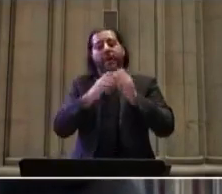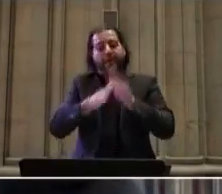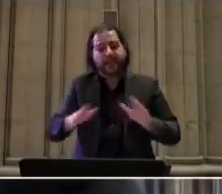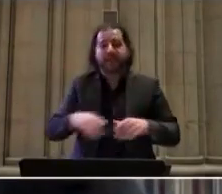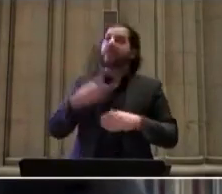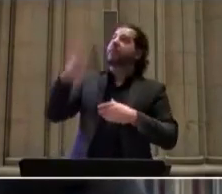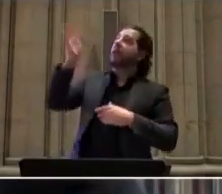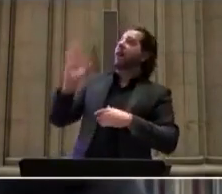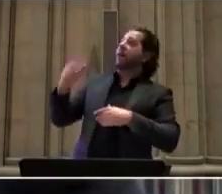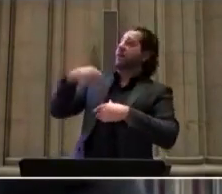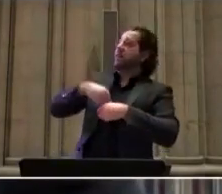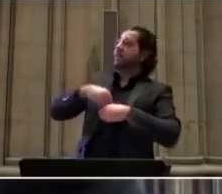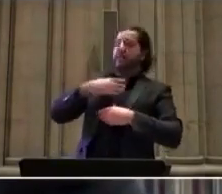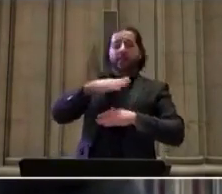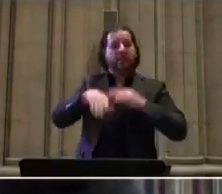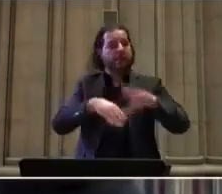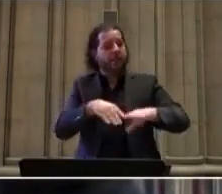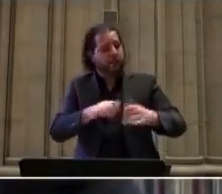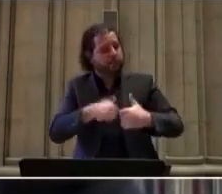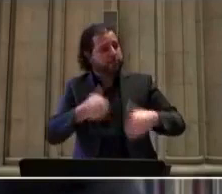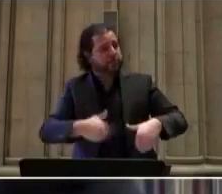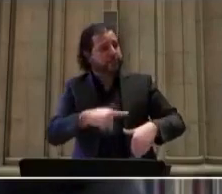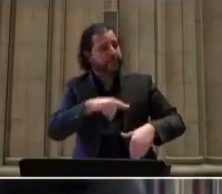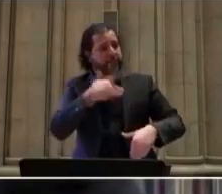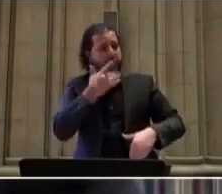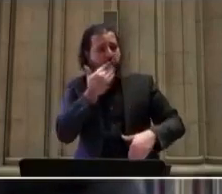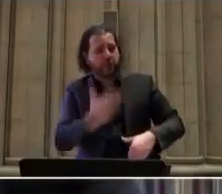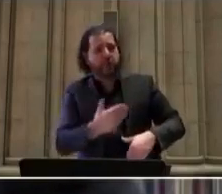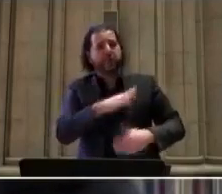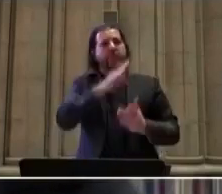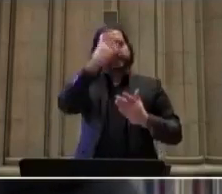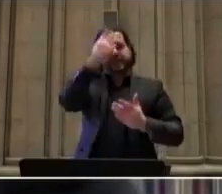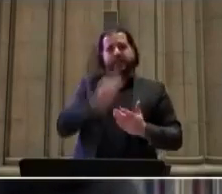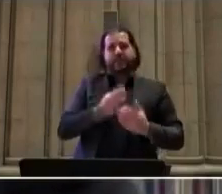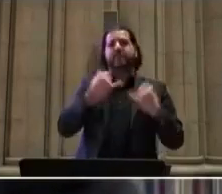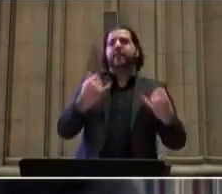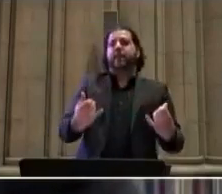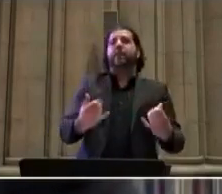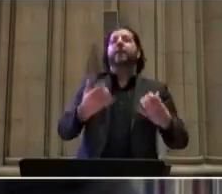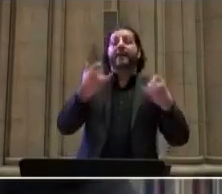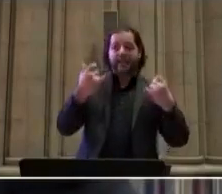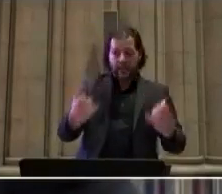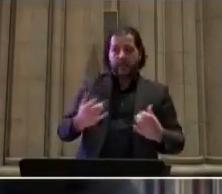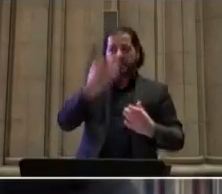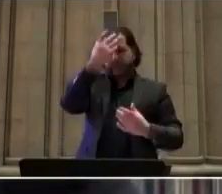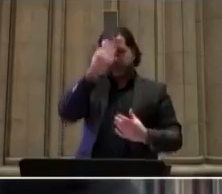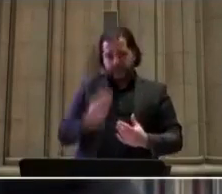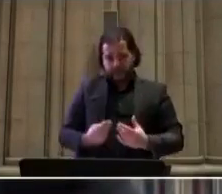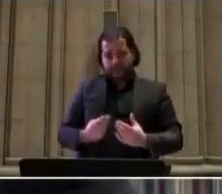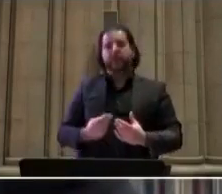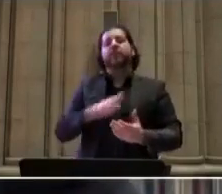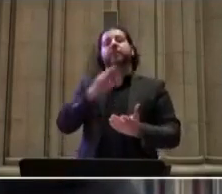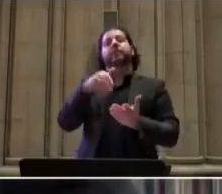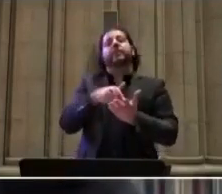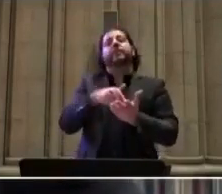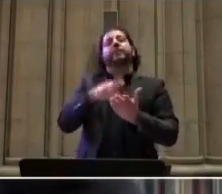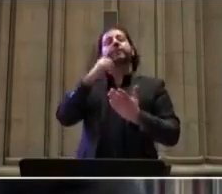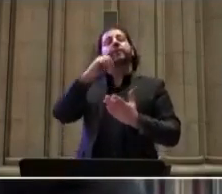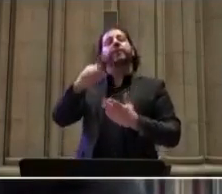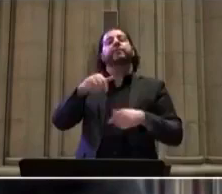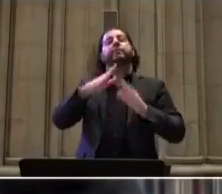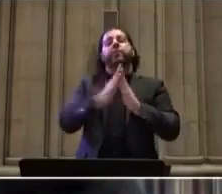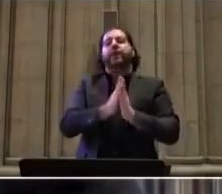our step, how good it is to center down. Let us now center down in prayer.